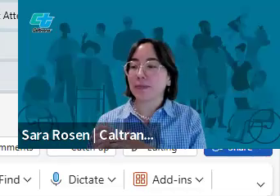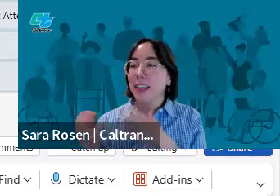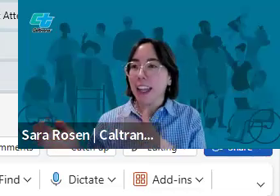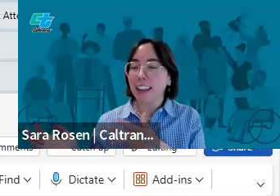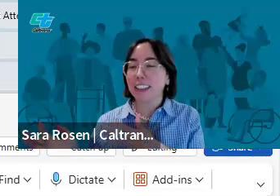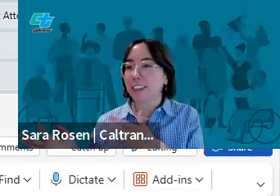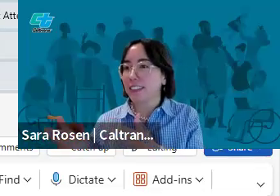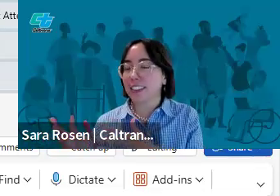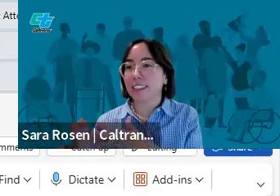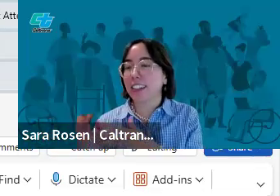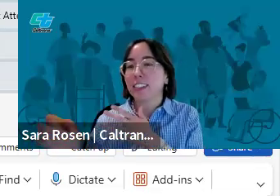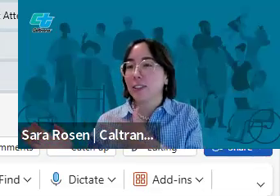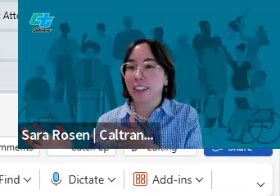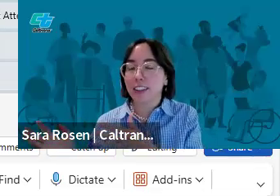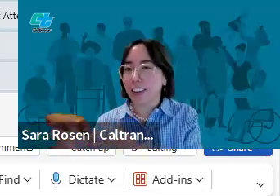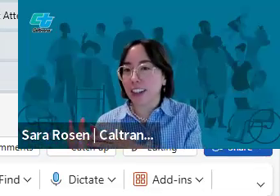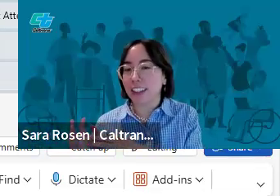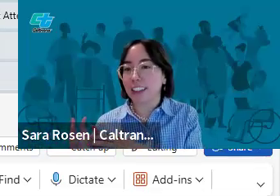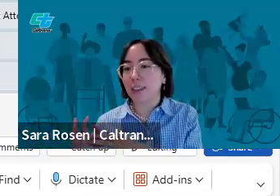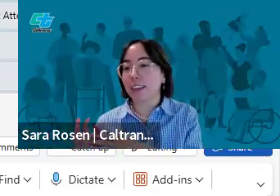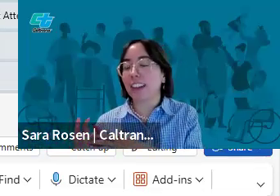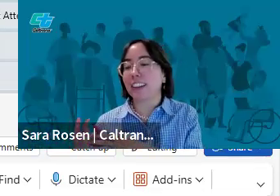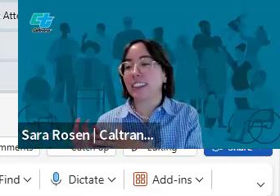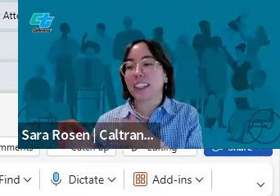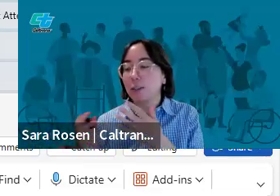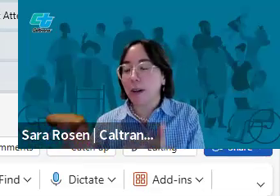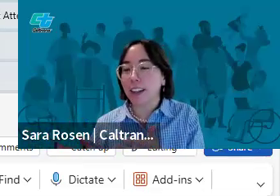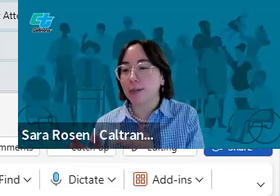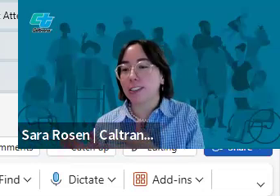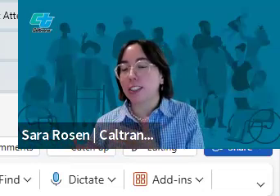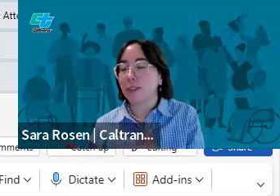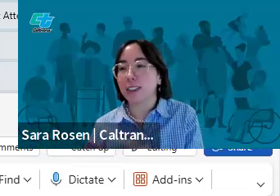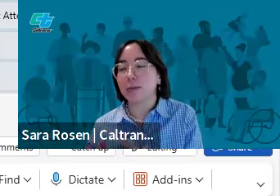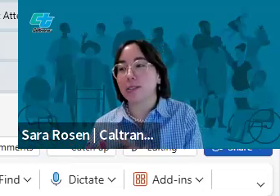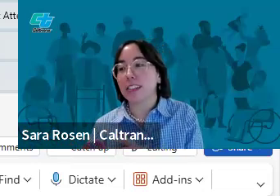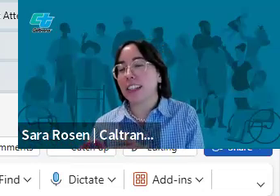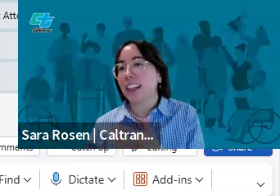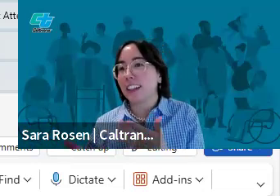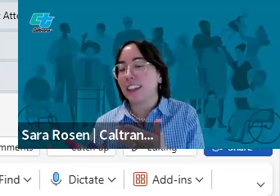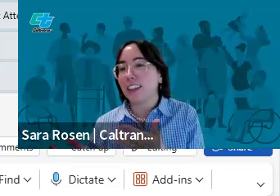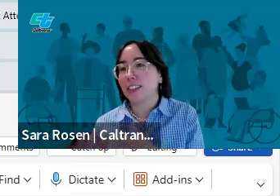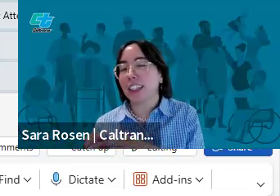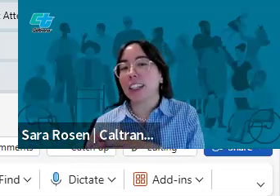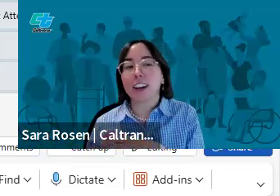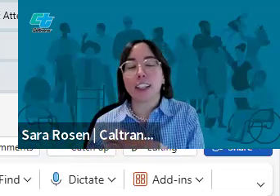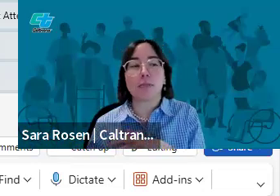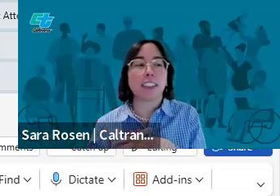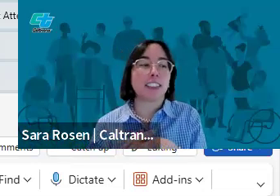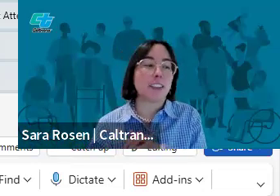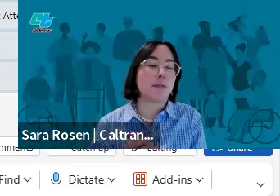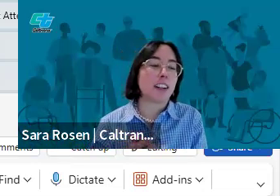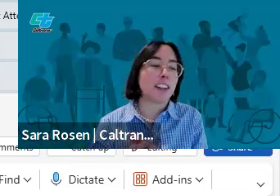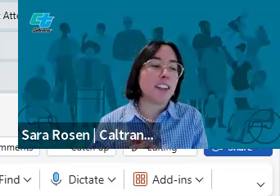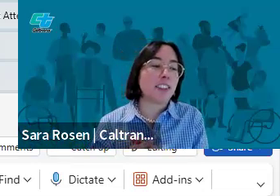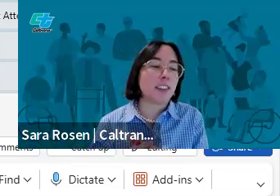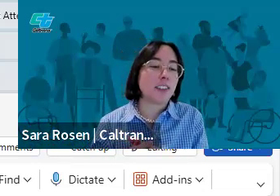say, hey, a District 11 already did something like this, like it's possible, it's feasible, and seeing it